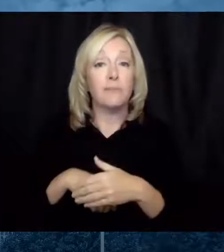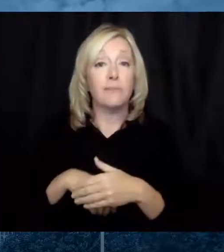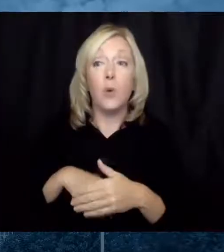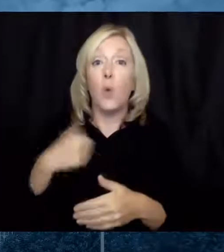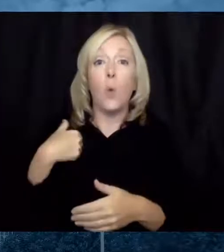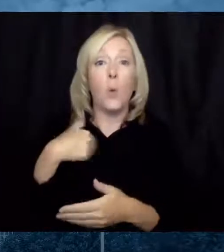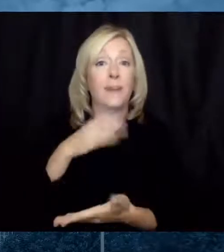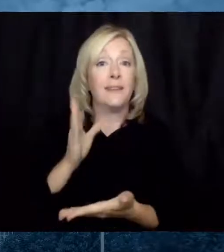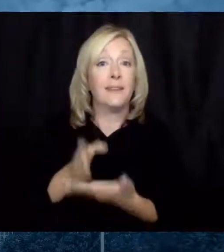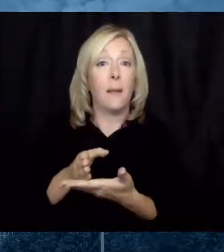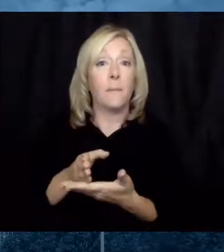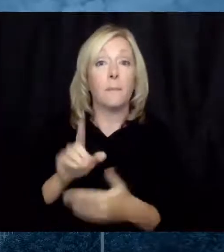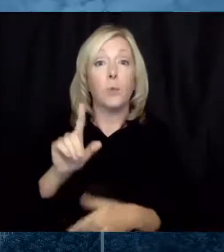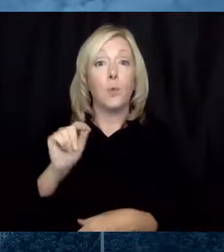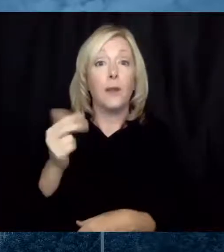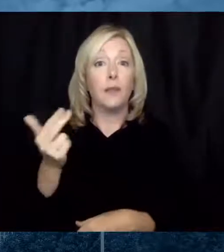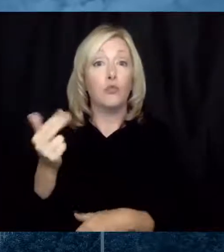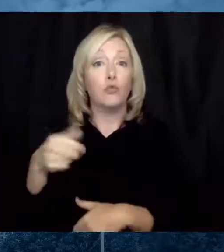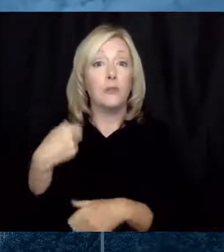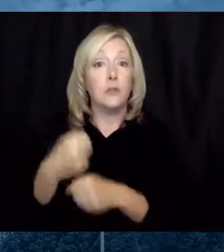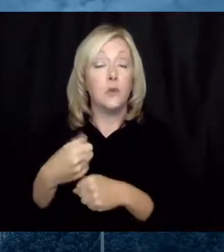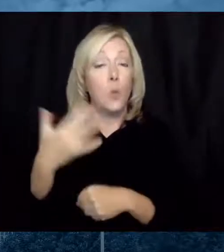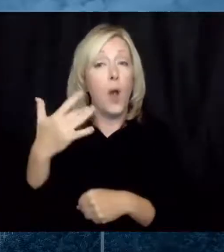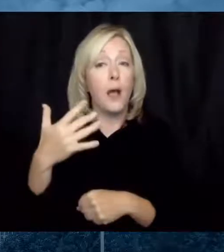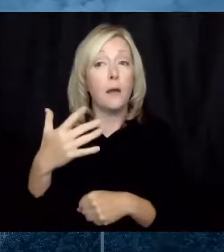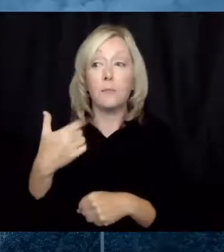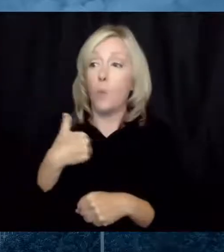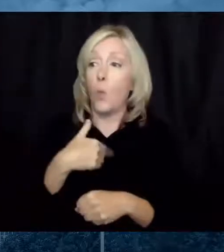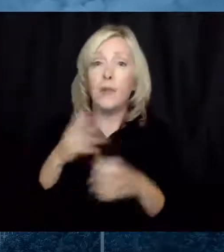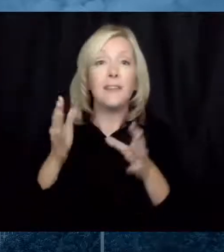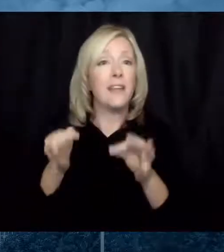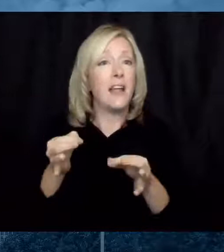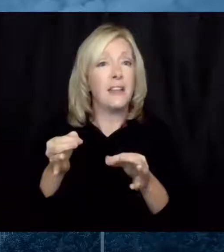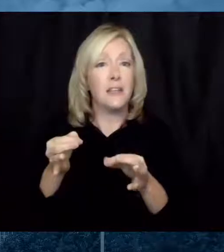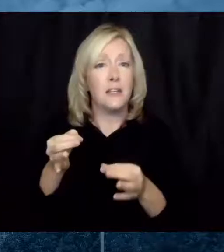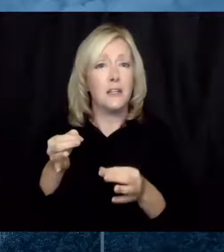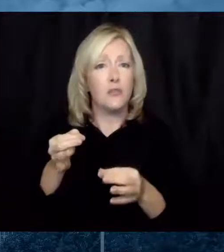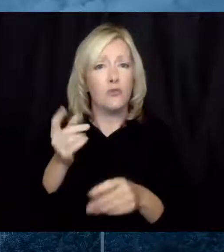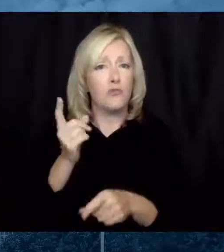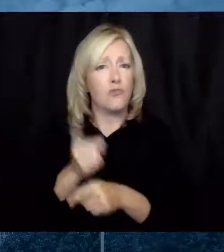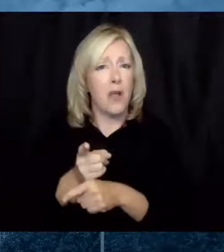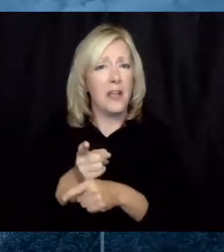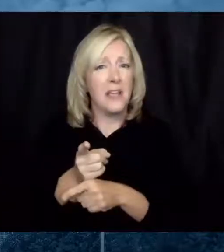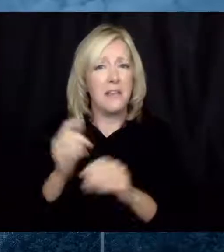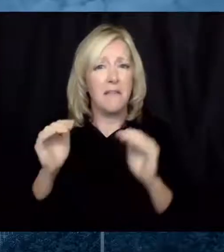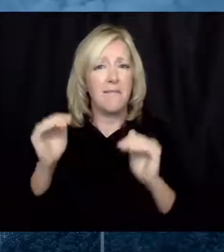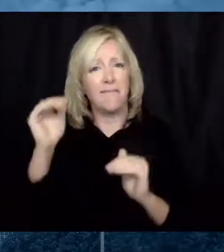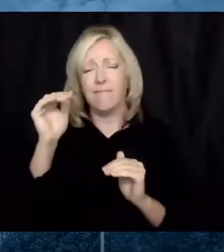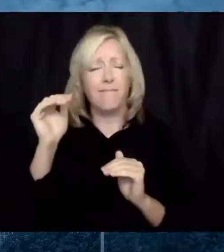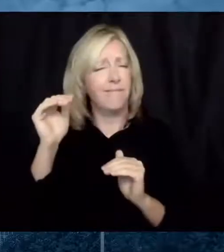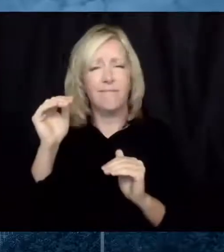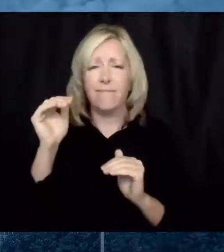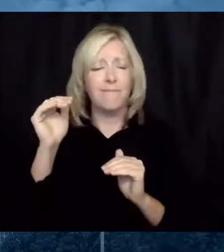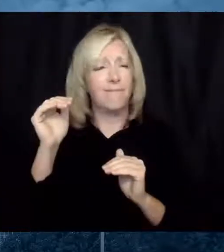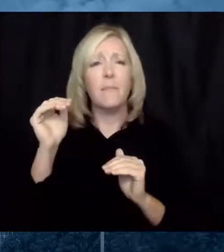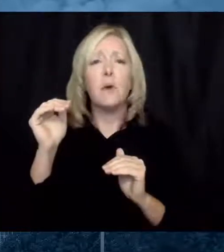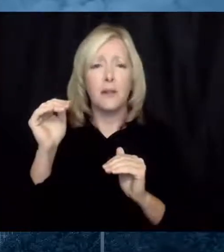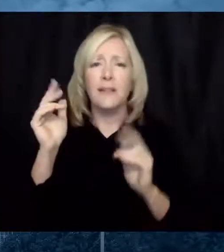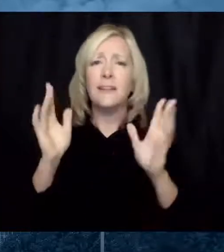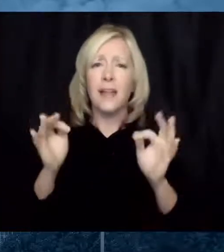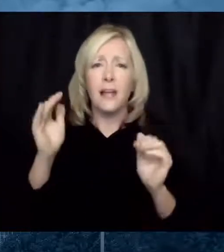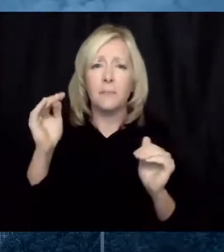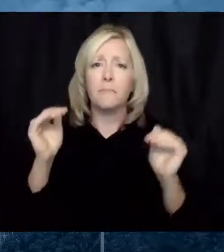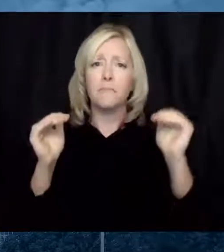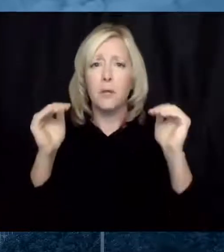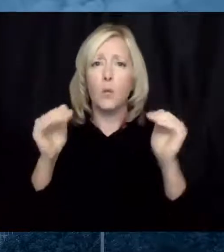choice to do what's right for people, to be equal in pay, and provide equality for everyone. So